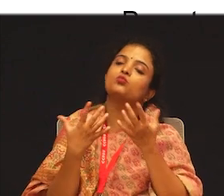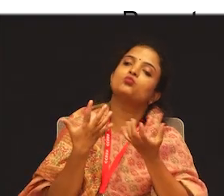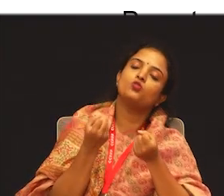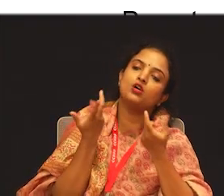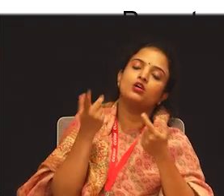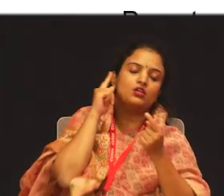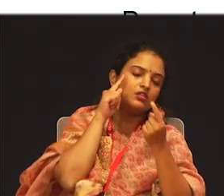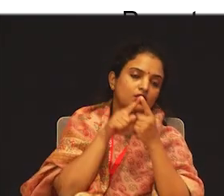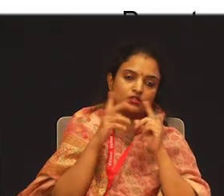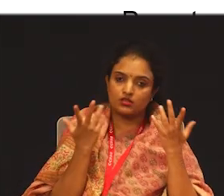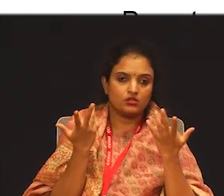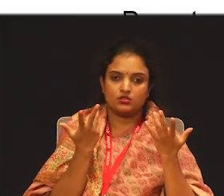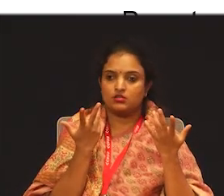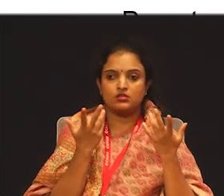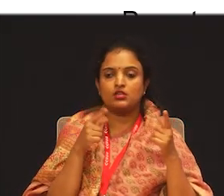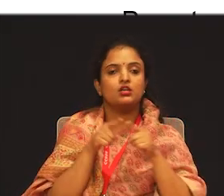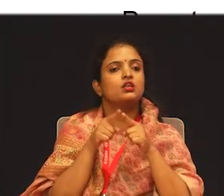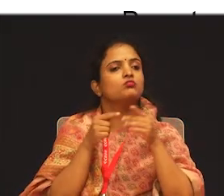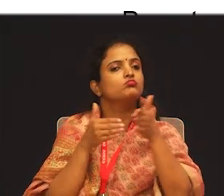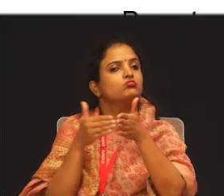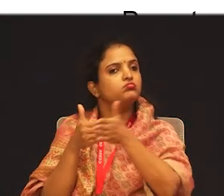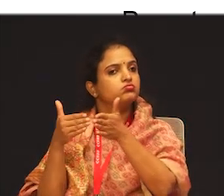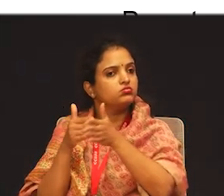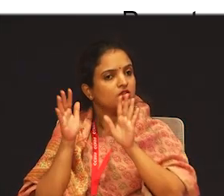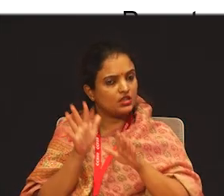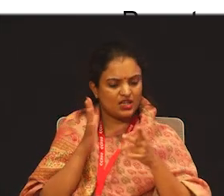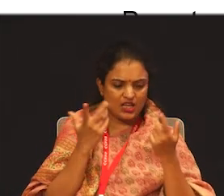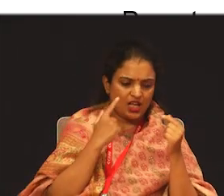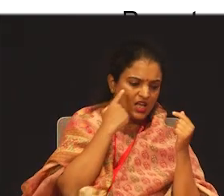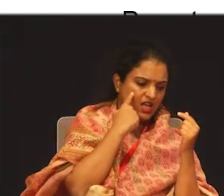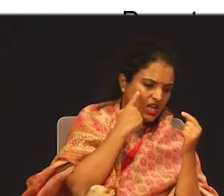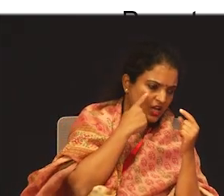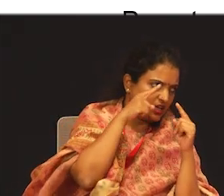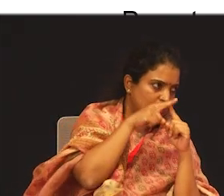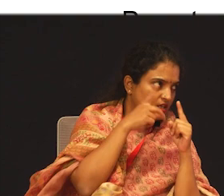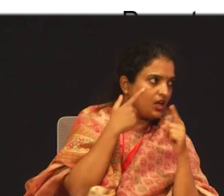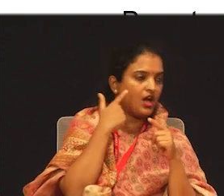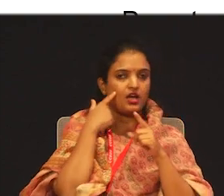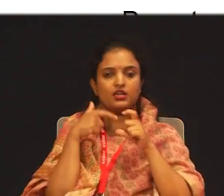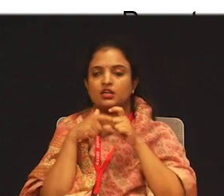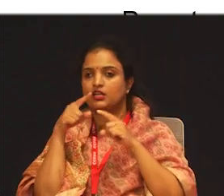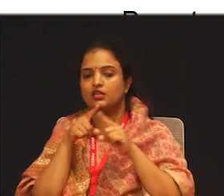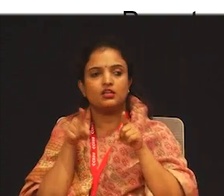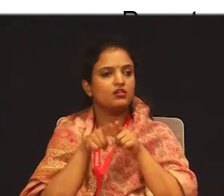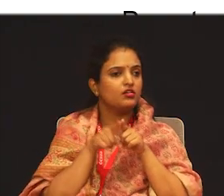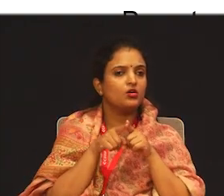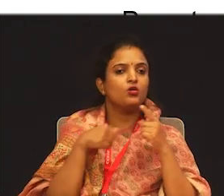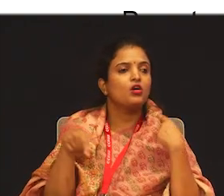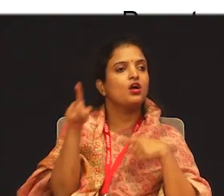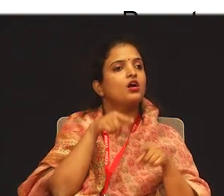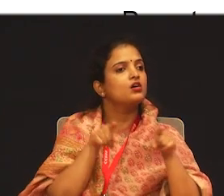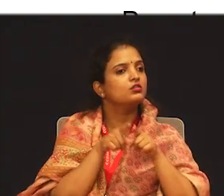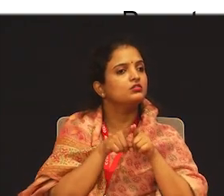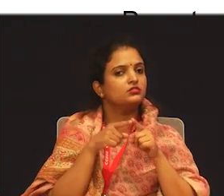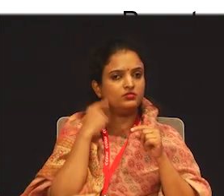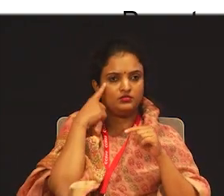of me. Third challenge is it IEP or IEP? So all my friends sitting here who have